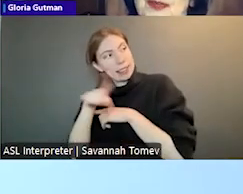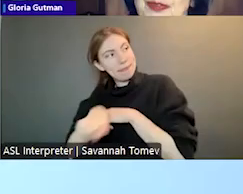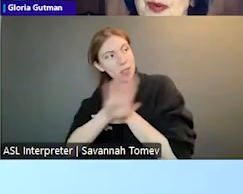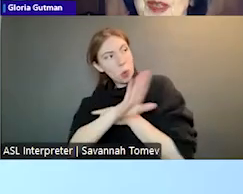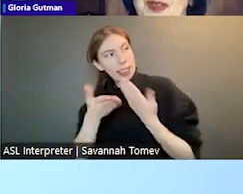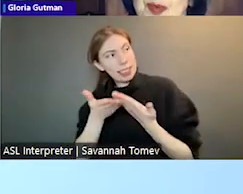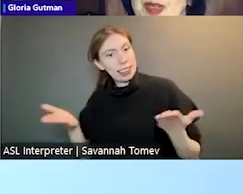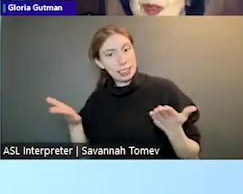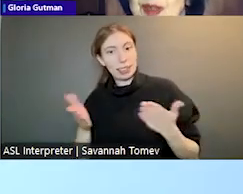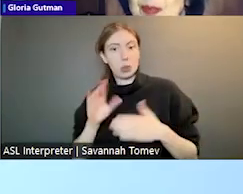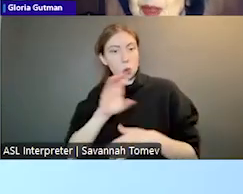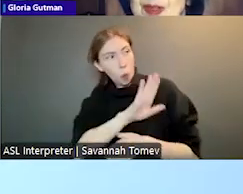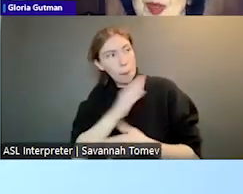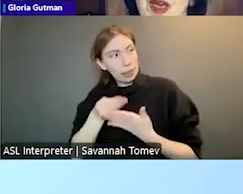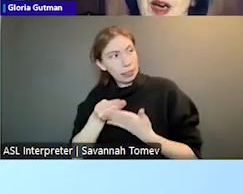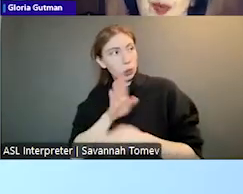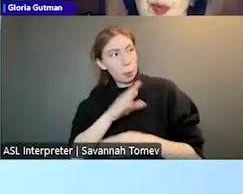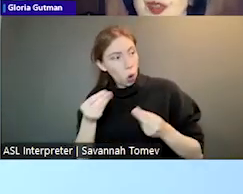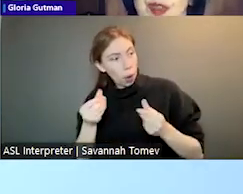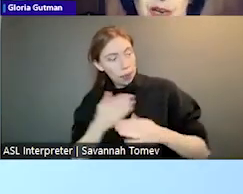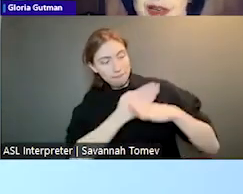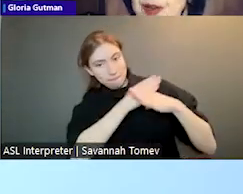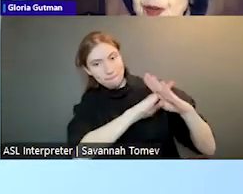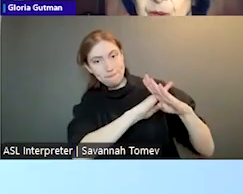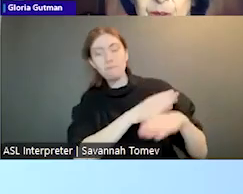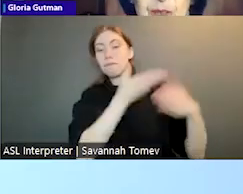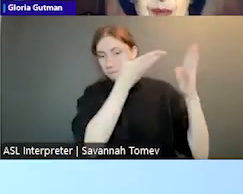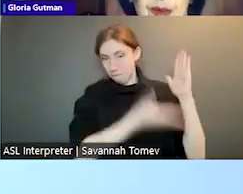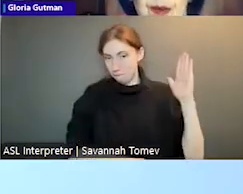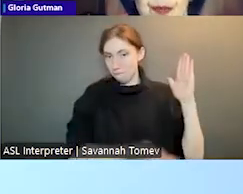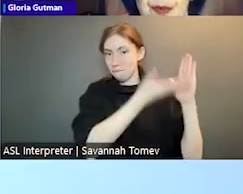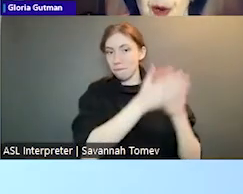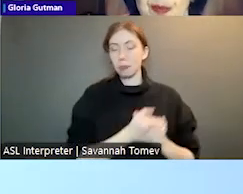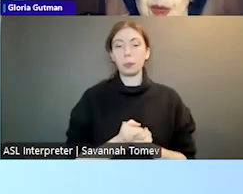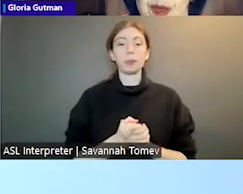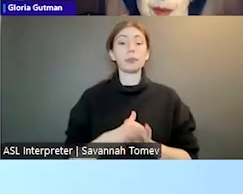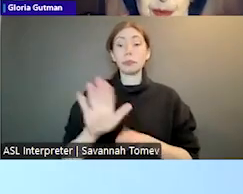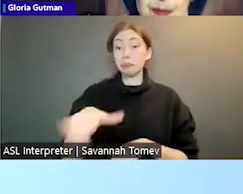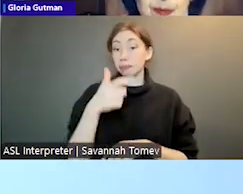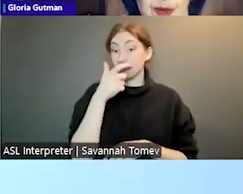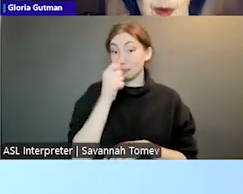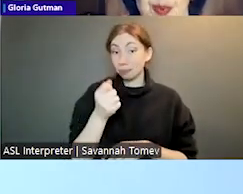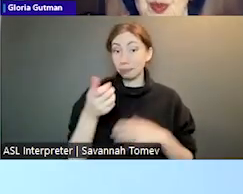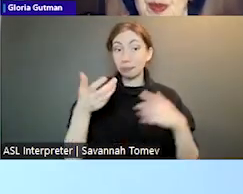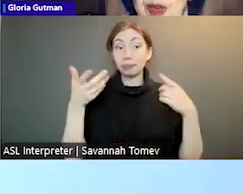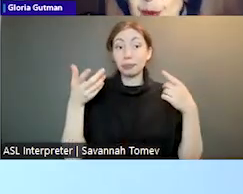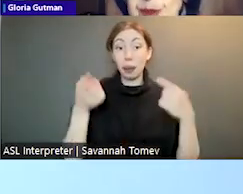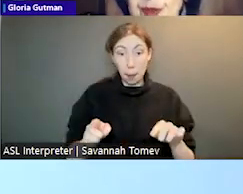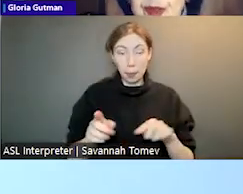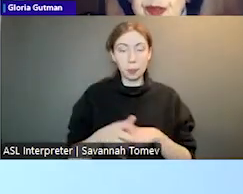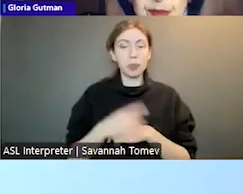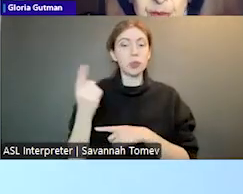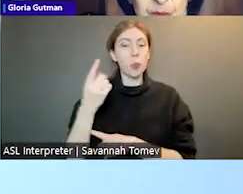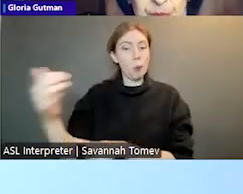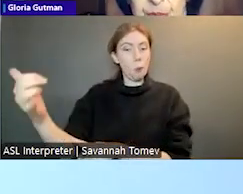it's very interesting because recently I got a call from a person that works